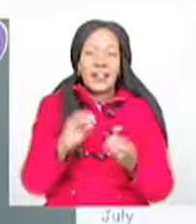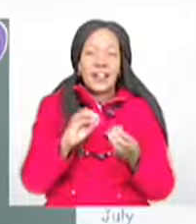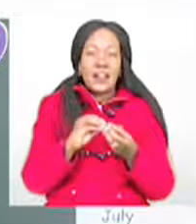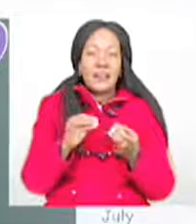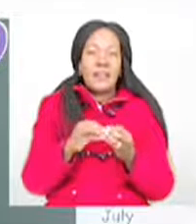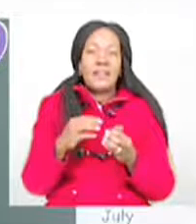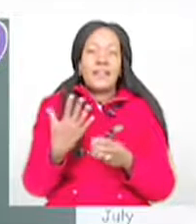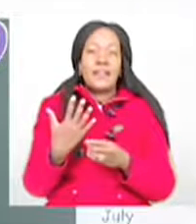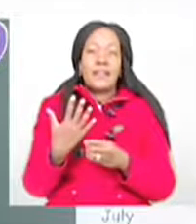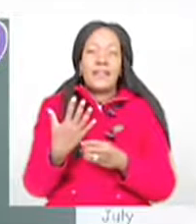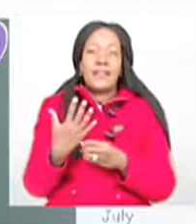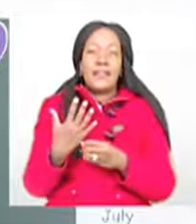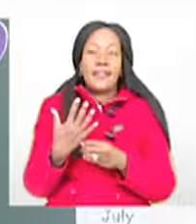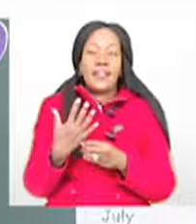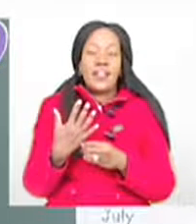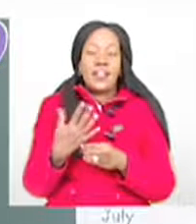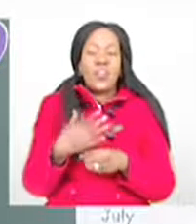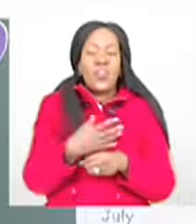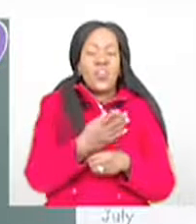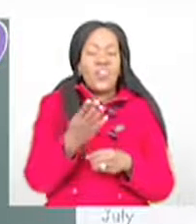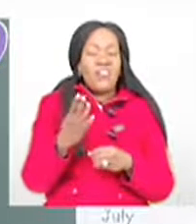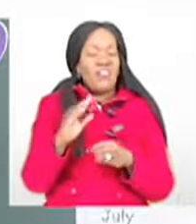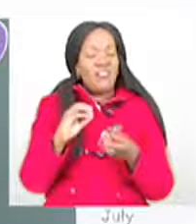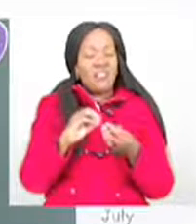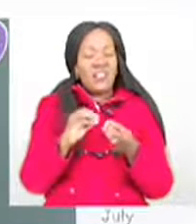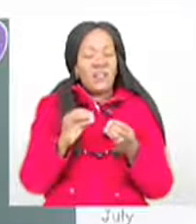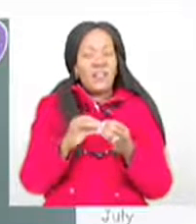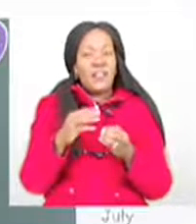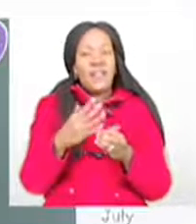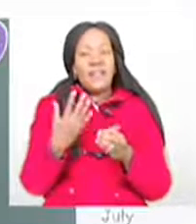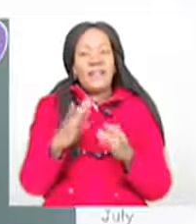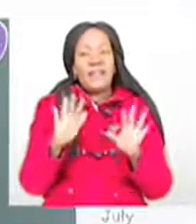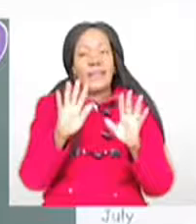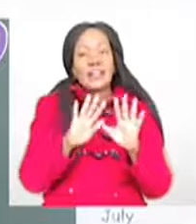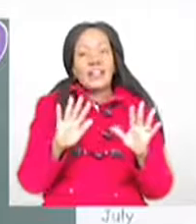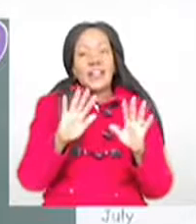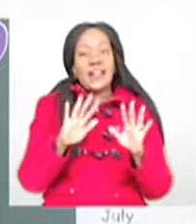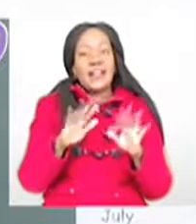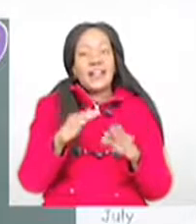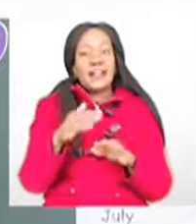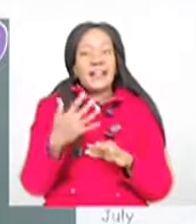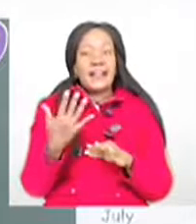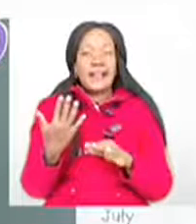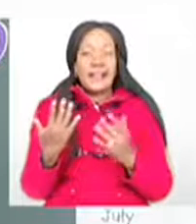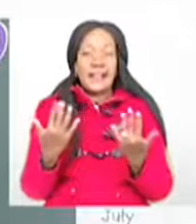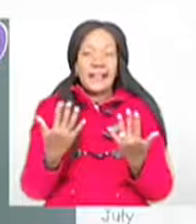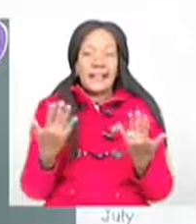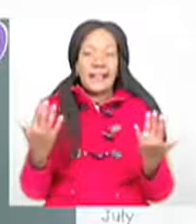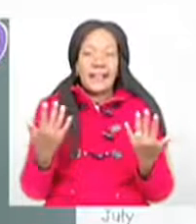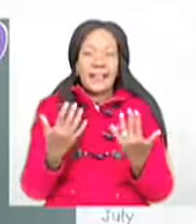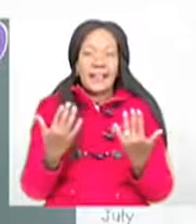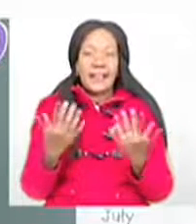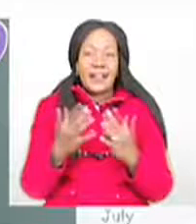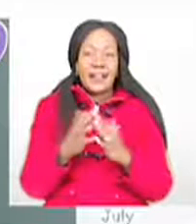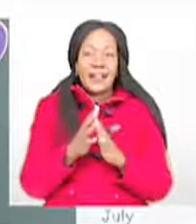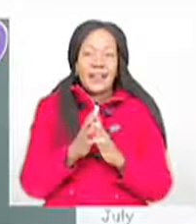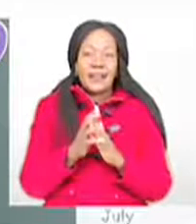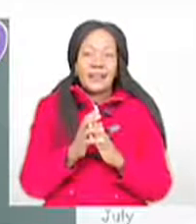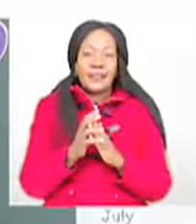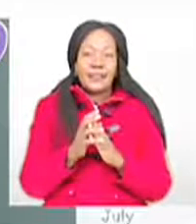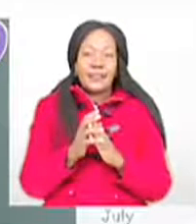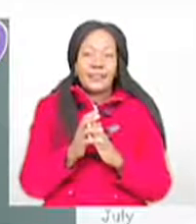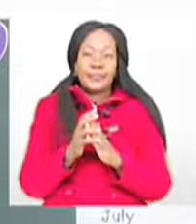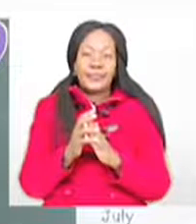5 must be colored in green, and that is color green. Just like